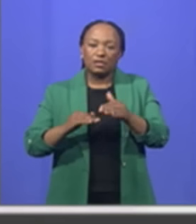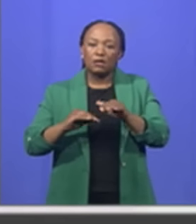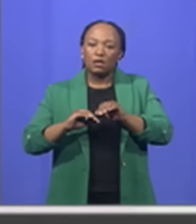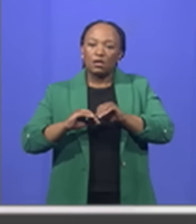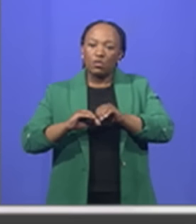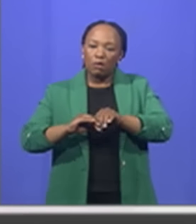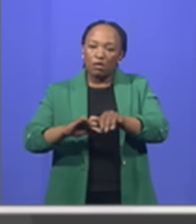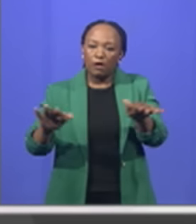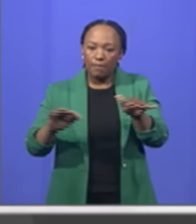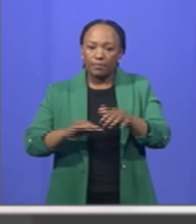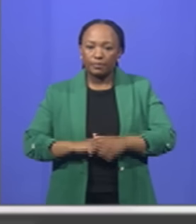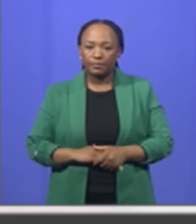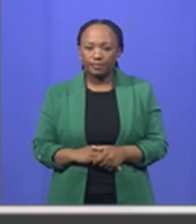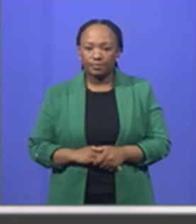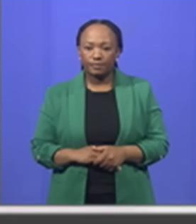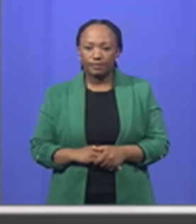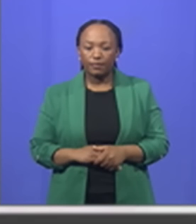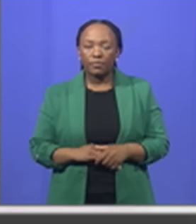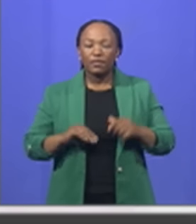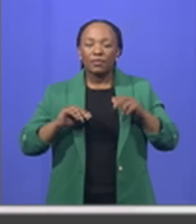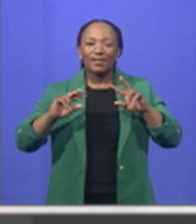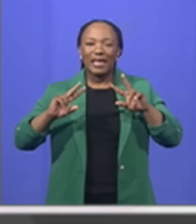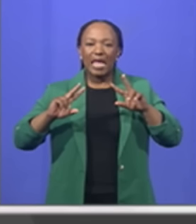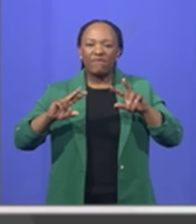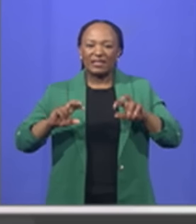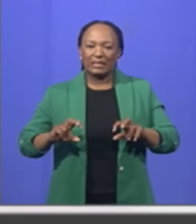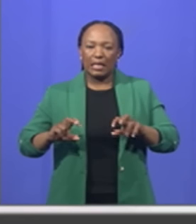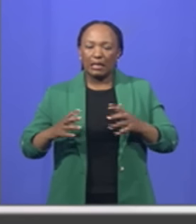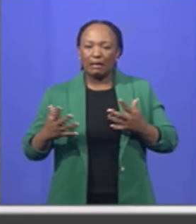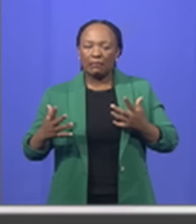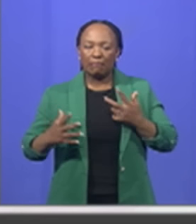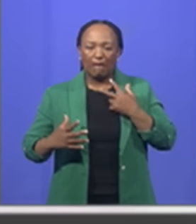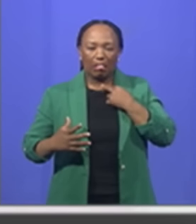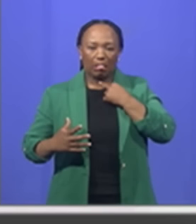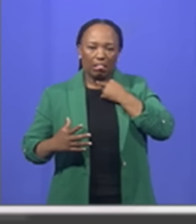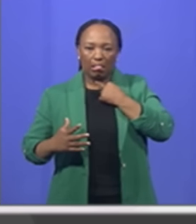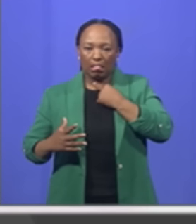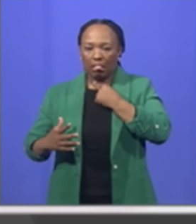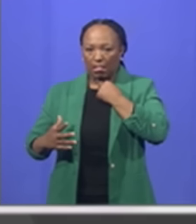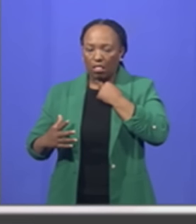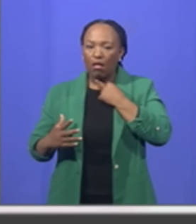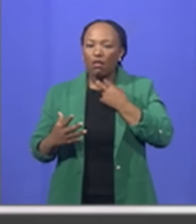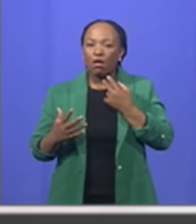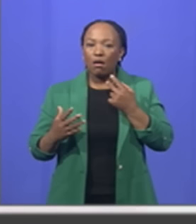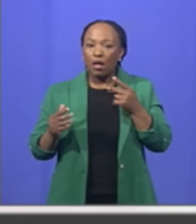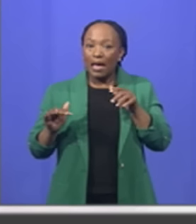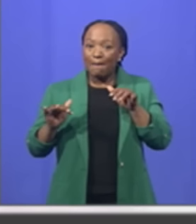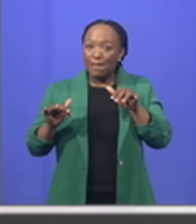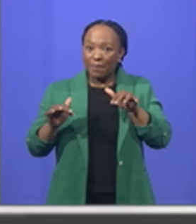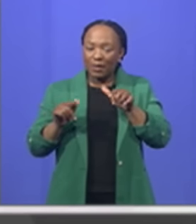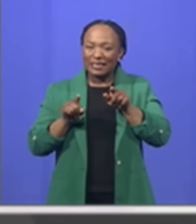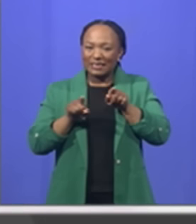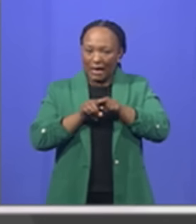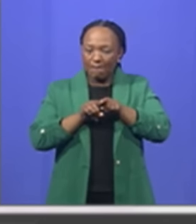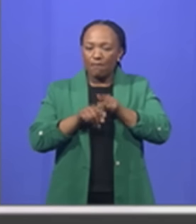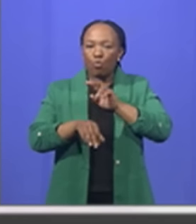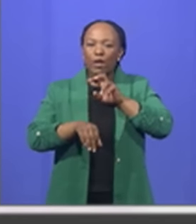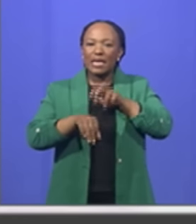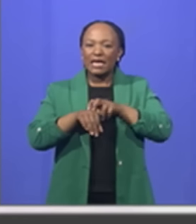investigation itself was then affected by the involvement of the very same people that we needed